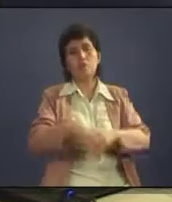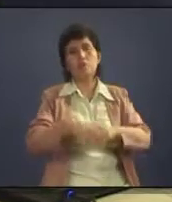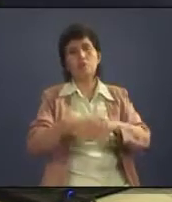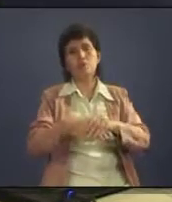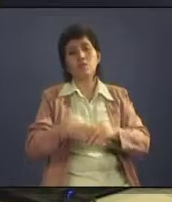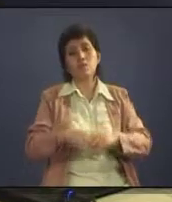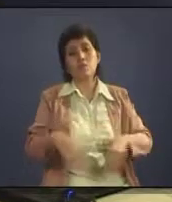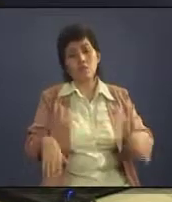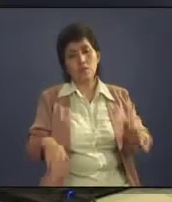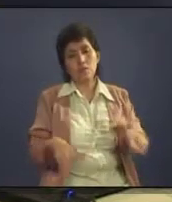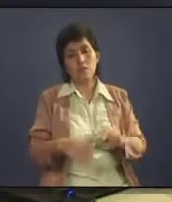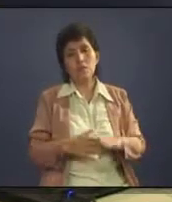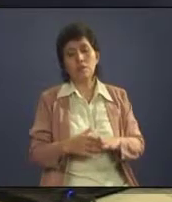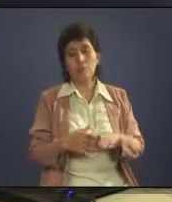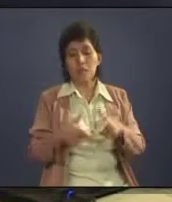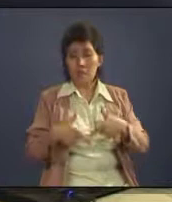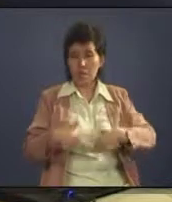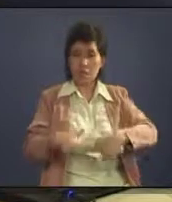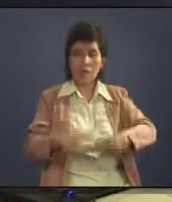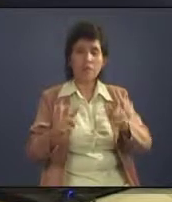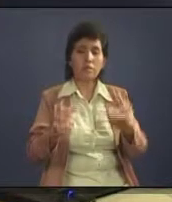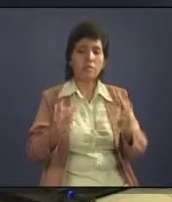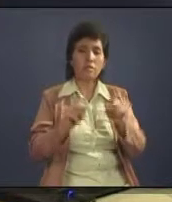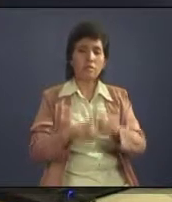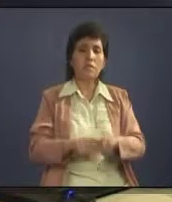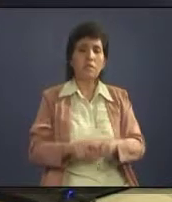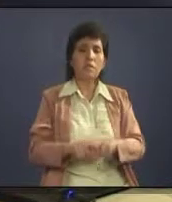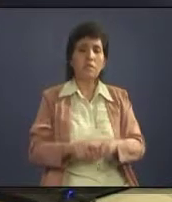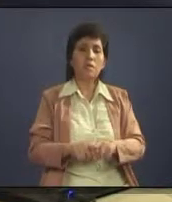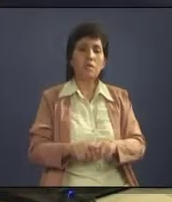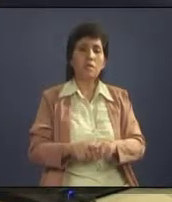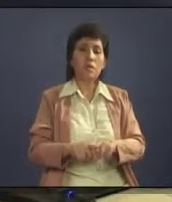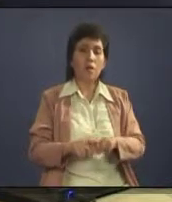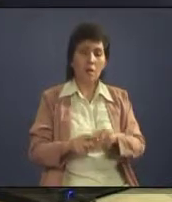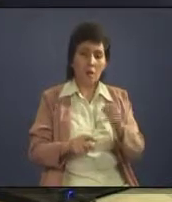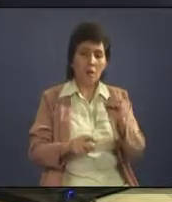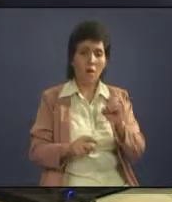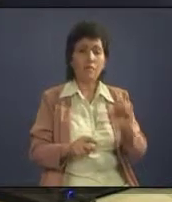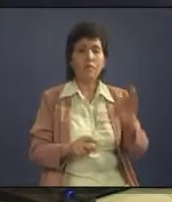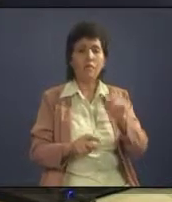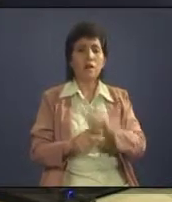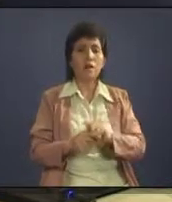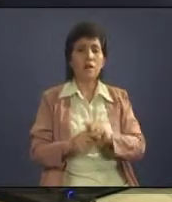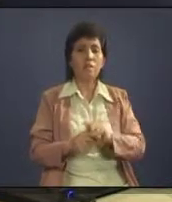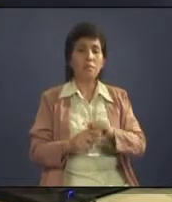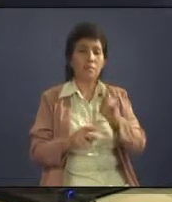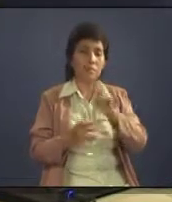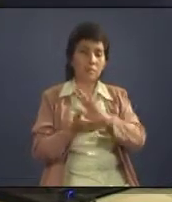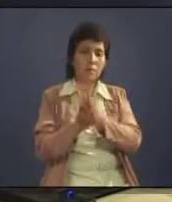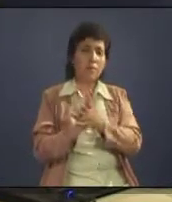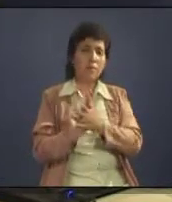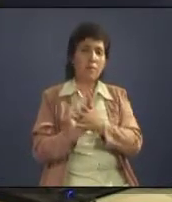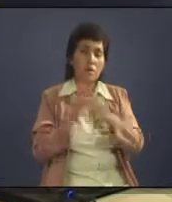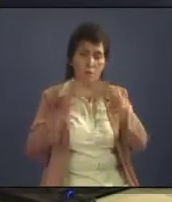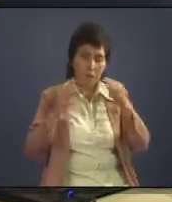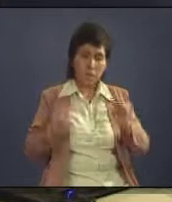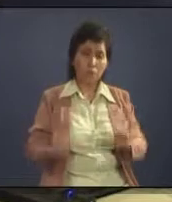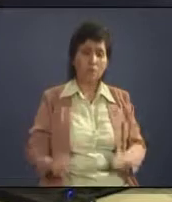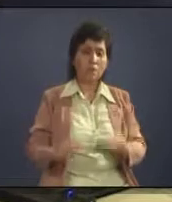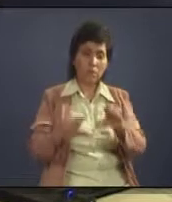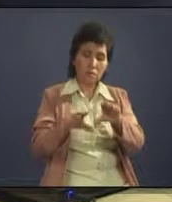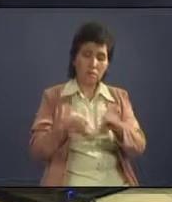So the question is, would we allow that to happen? Or are they depriving of their privileges as a